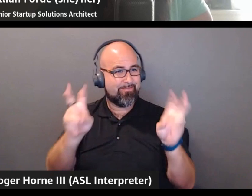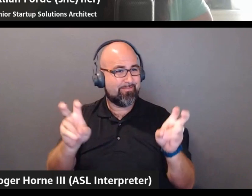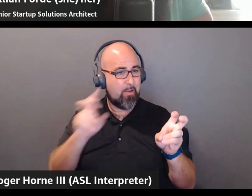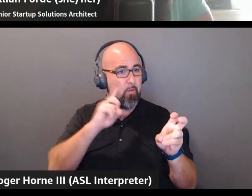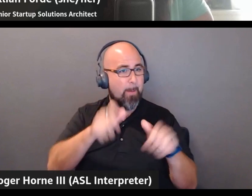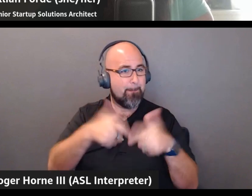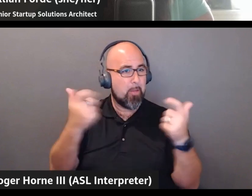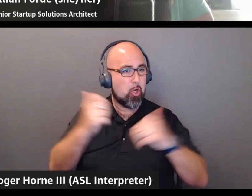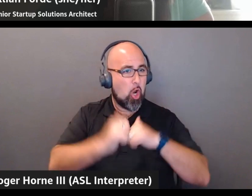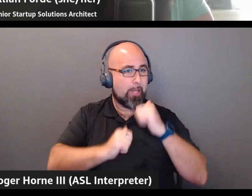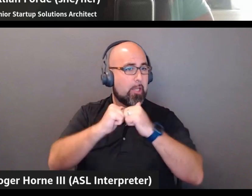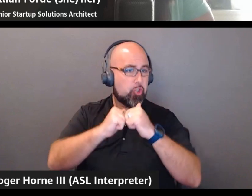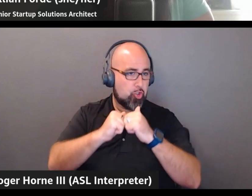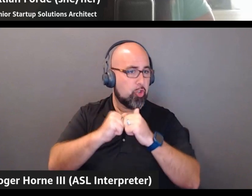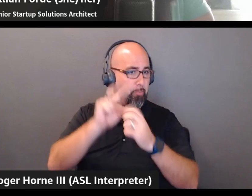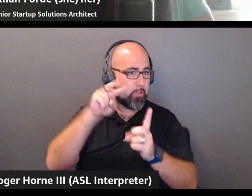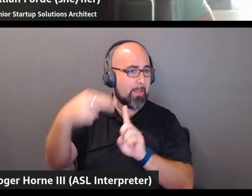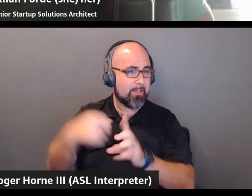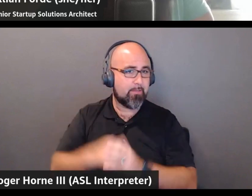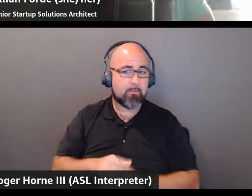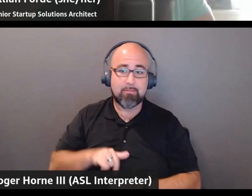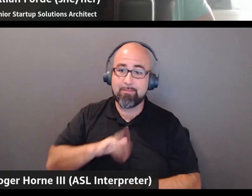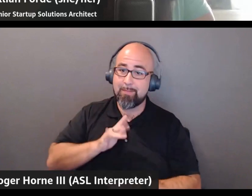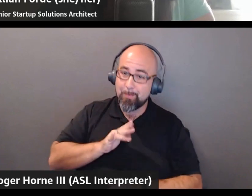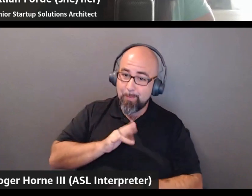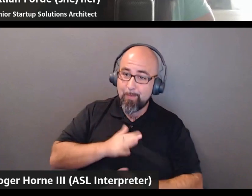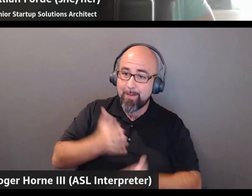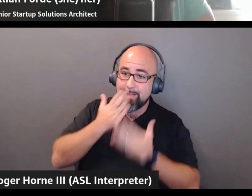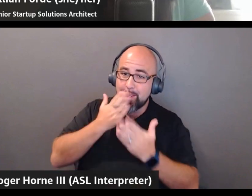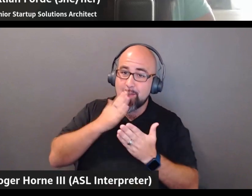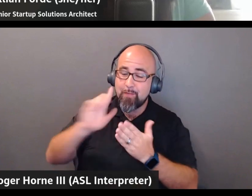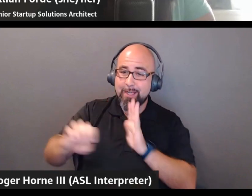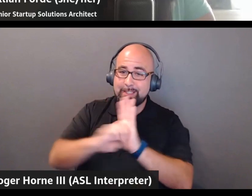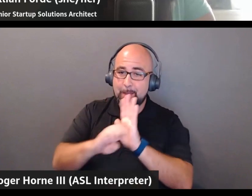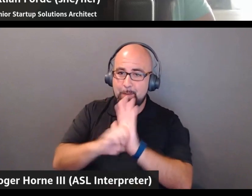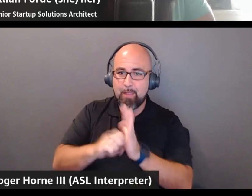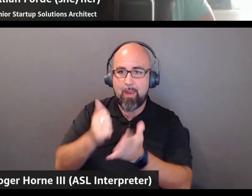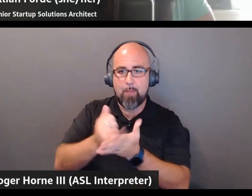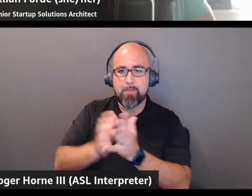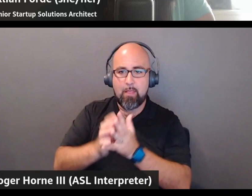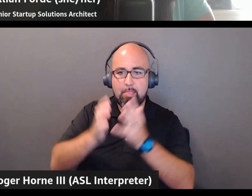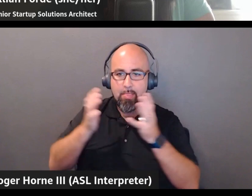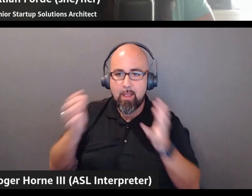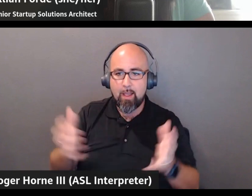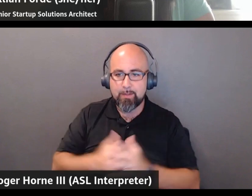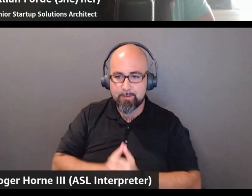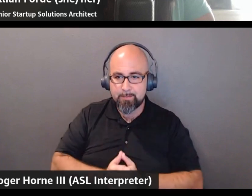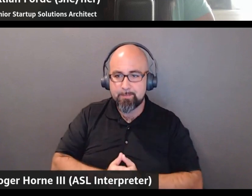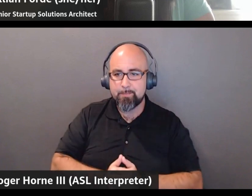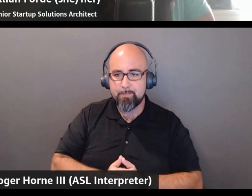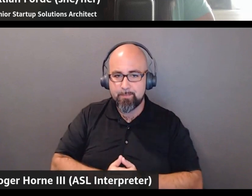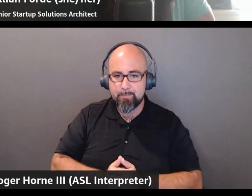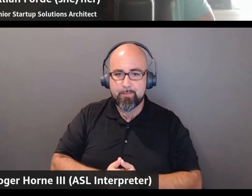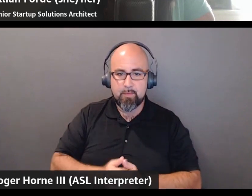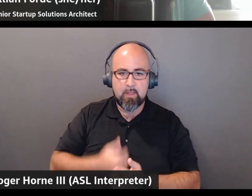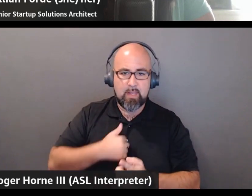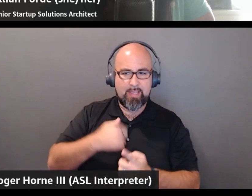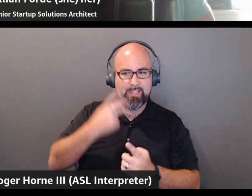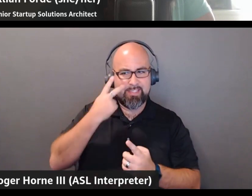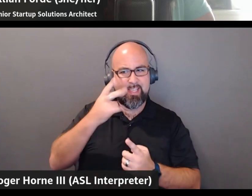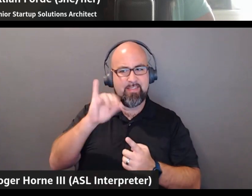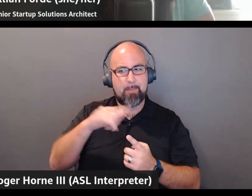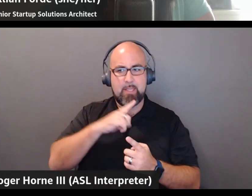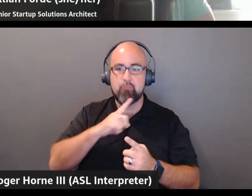perspective. Yeah, that's so cool. Thank you so much for that example. That helps a lot. Yeah, that's really neat. I can definitely see that being